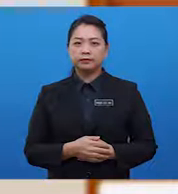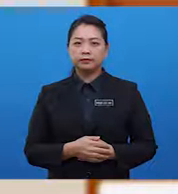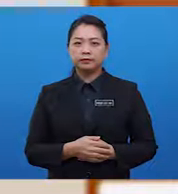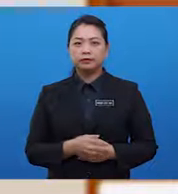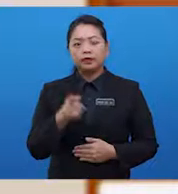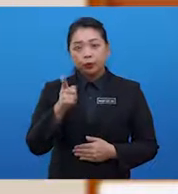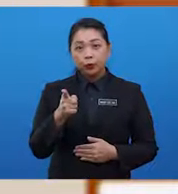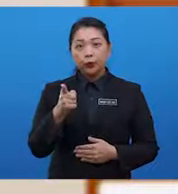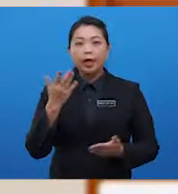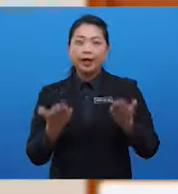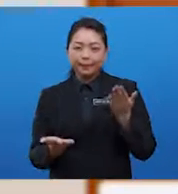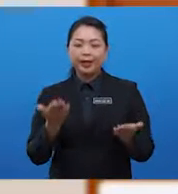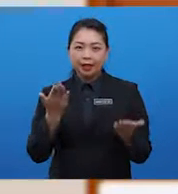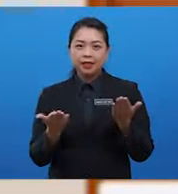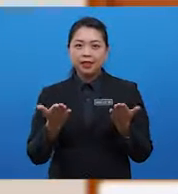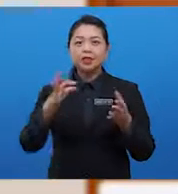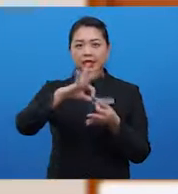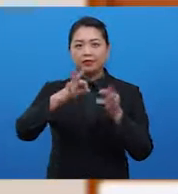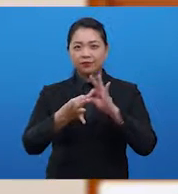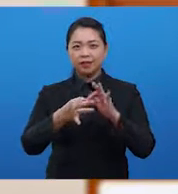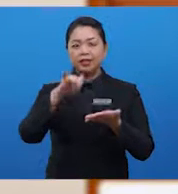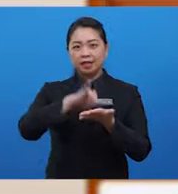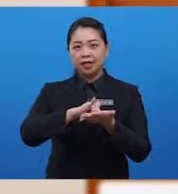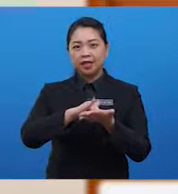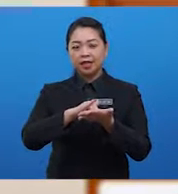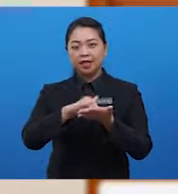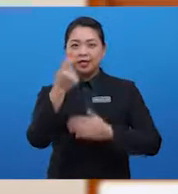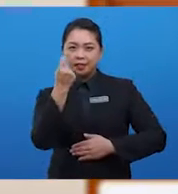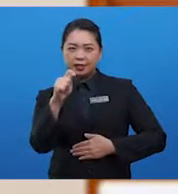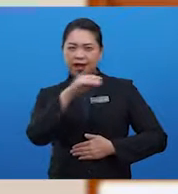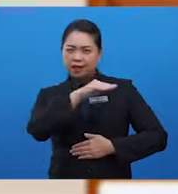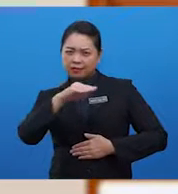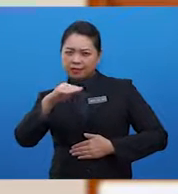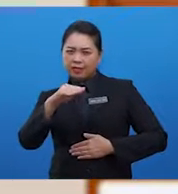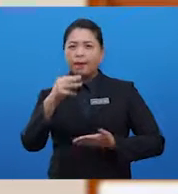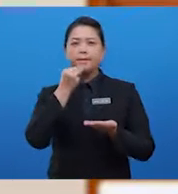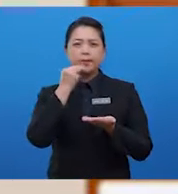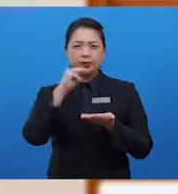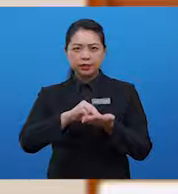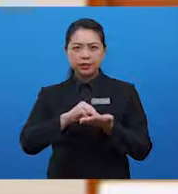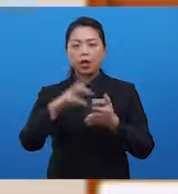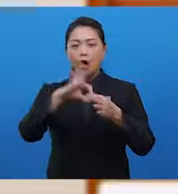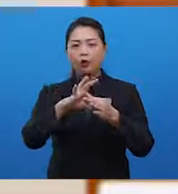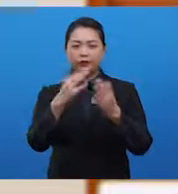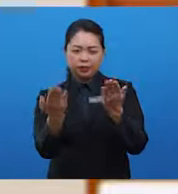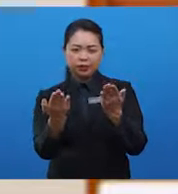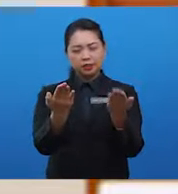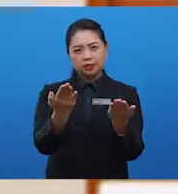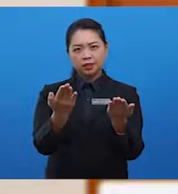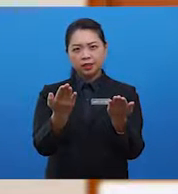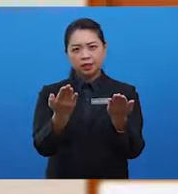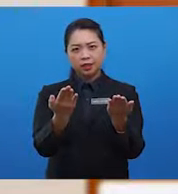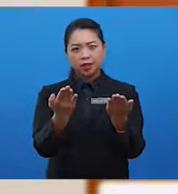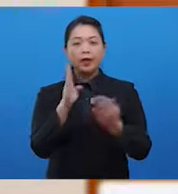You may infer that the underlying message of these two pictures